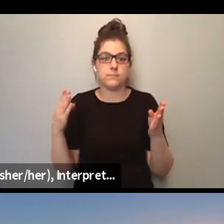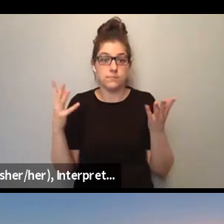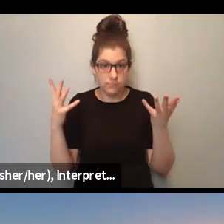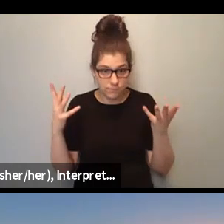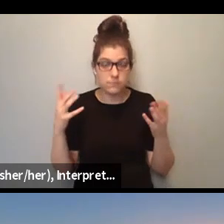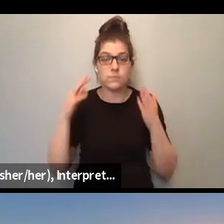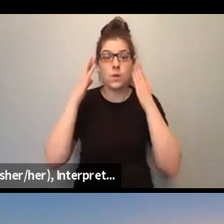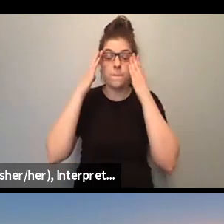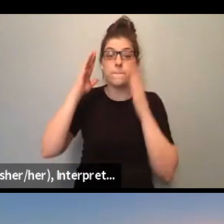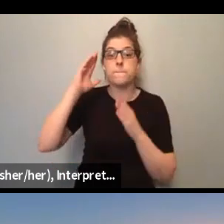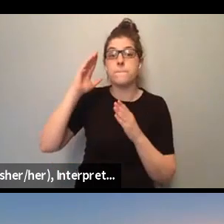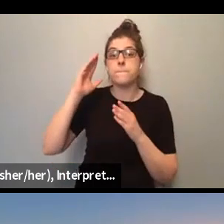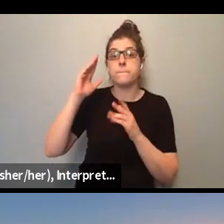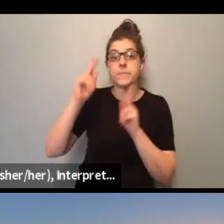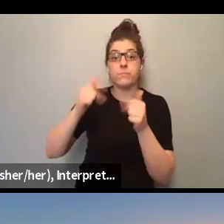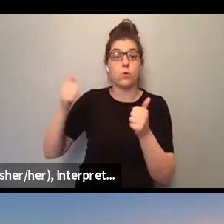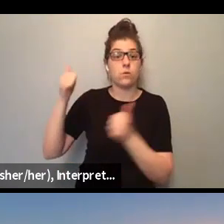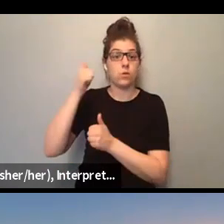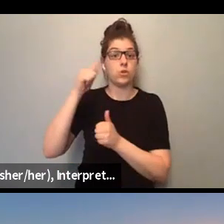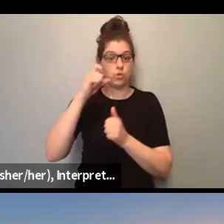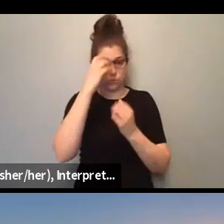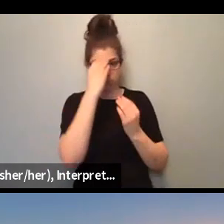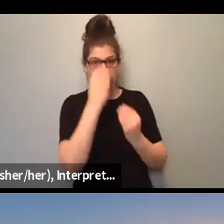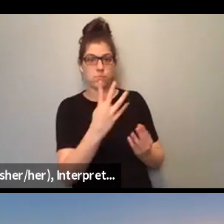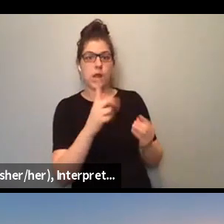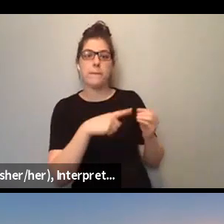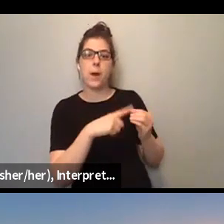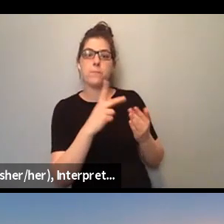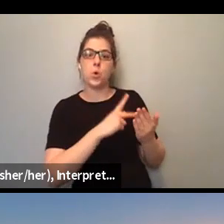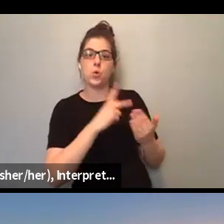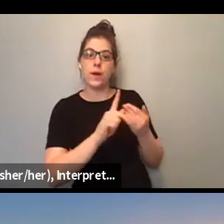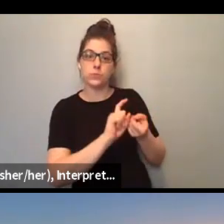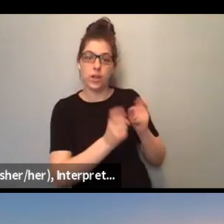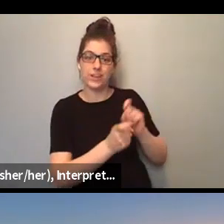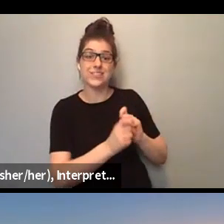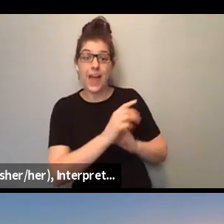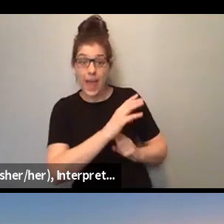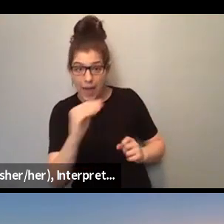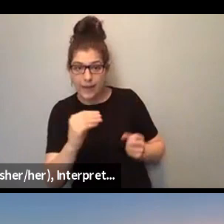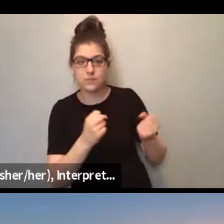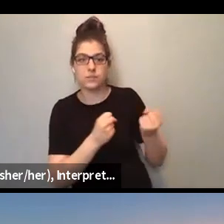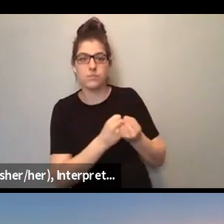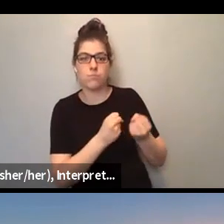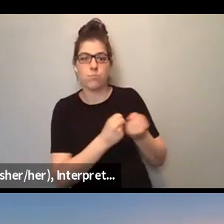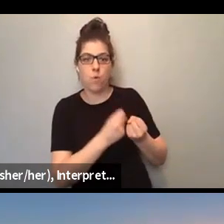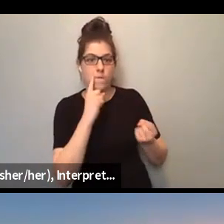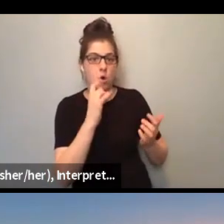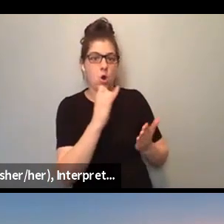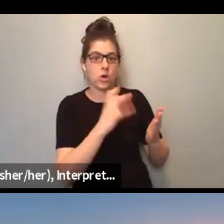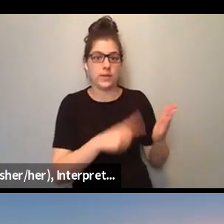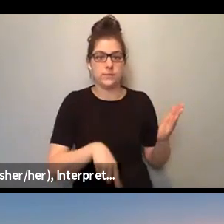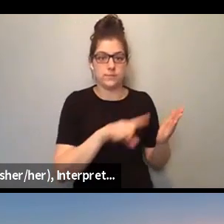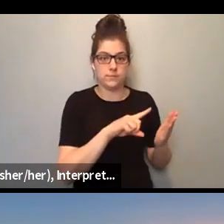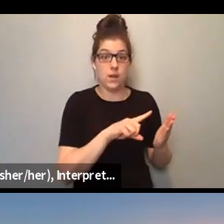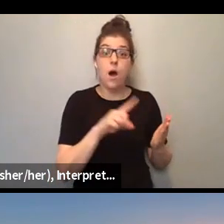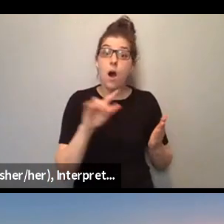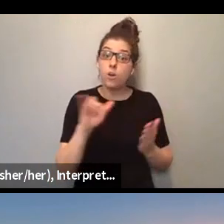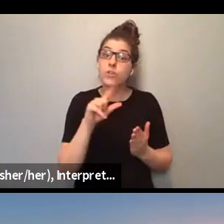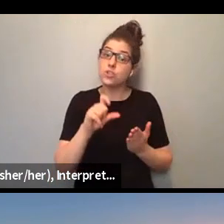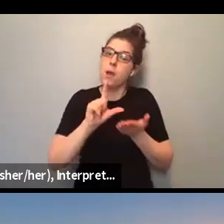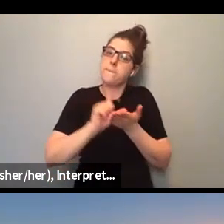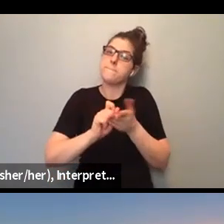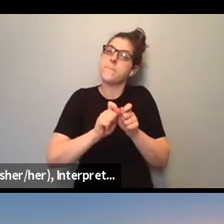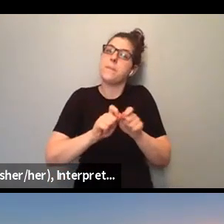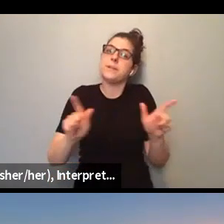update audiences about programming changes and support for artists. They should also consider publicizing layoffs and furlough of